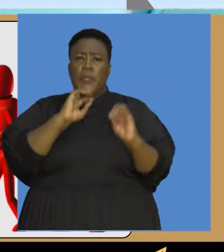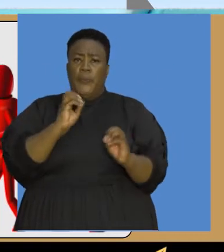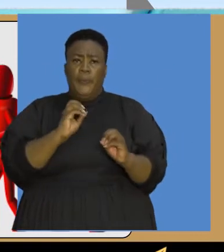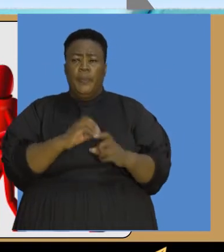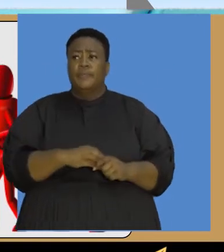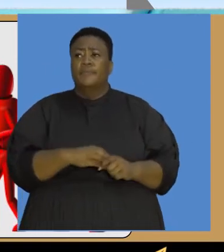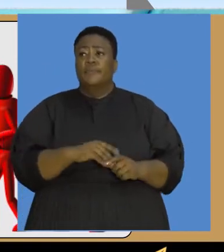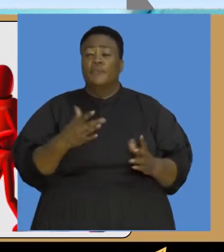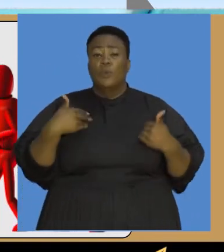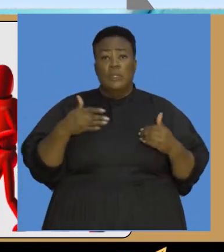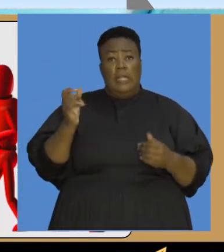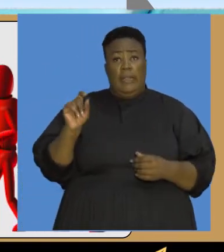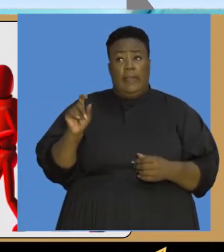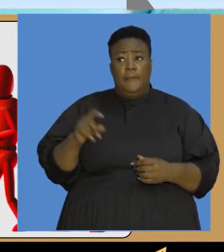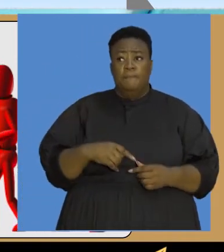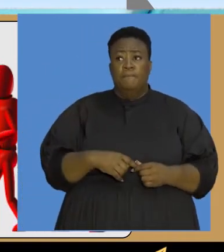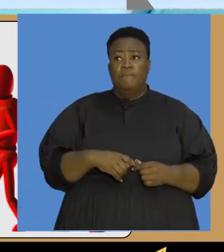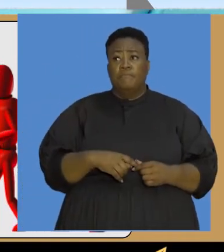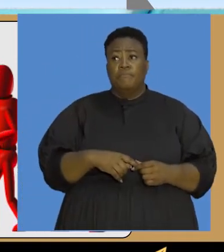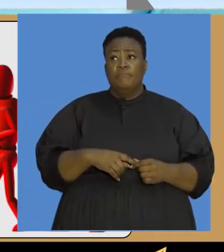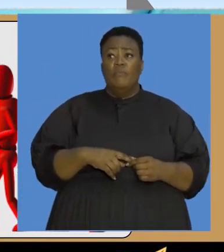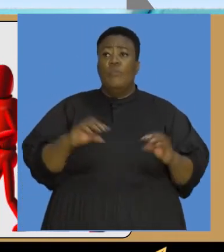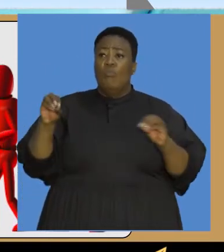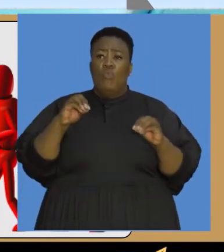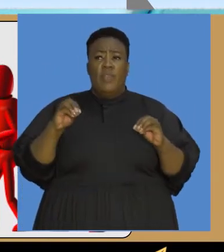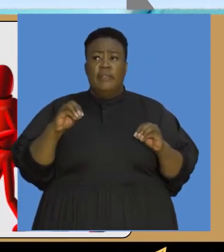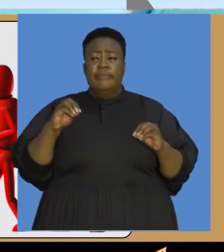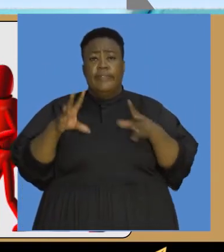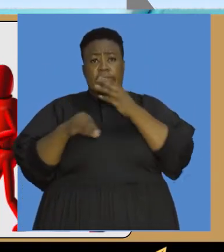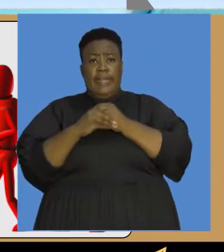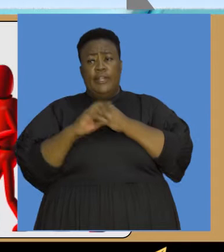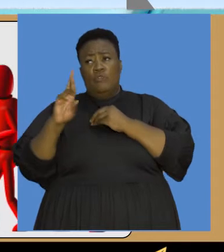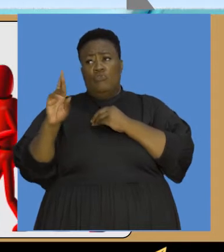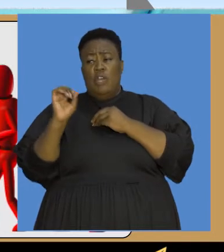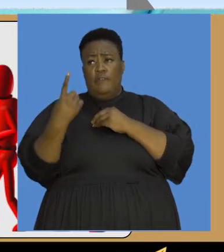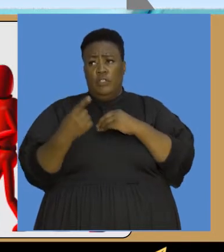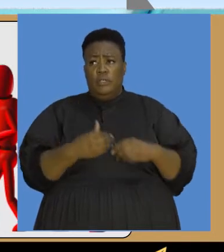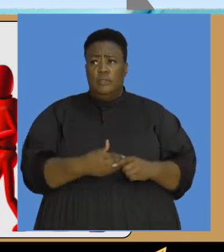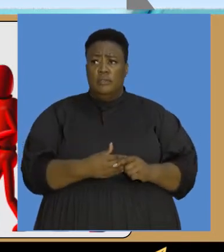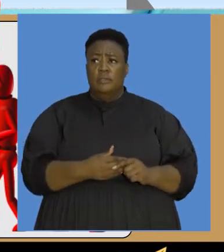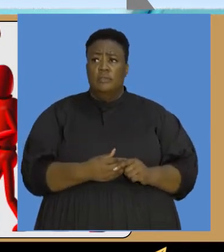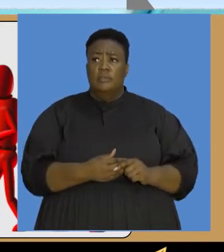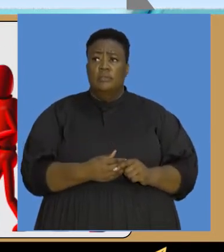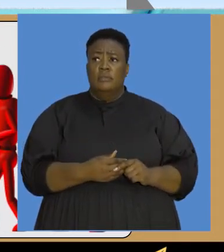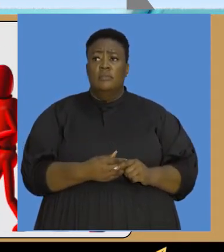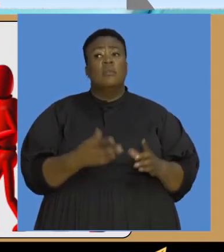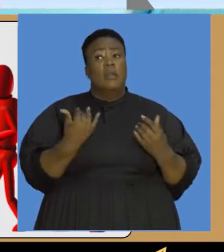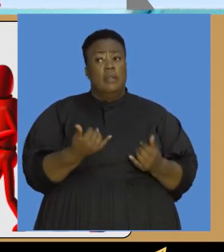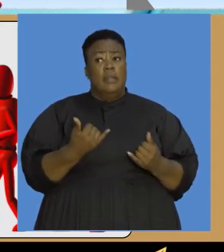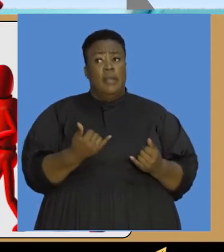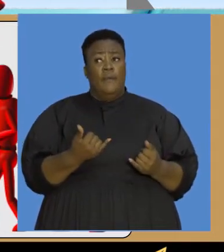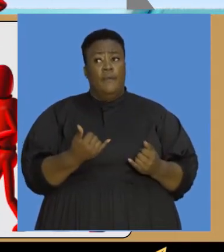there. Okay. He's not moving. Let's add to the right first. So